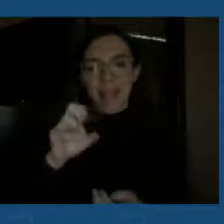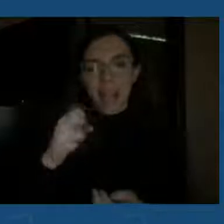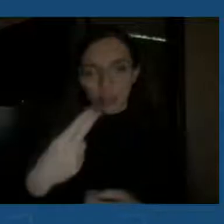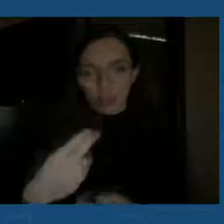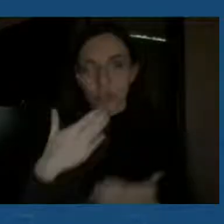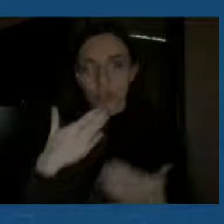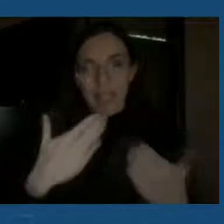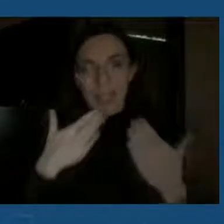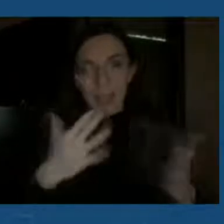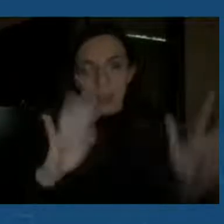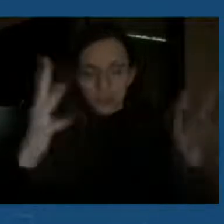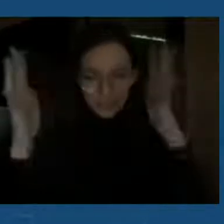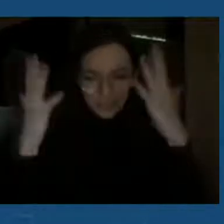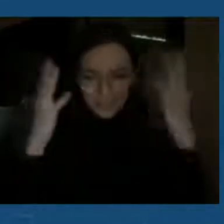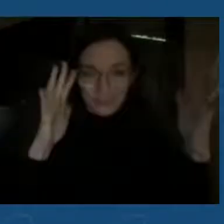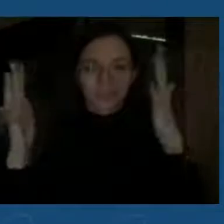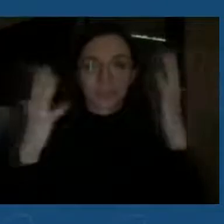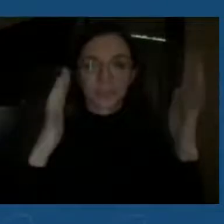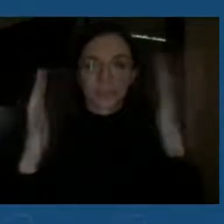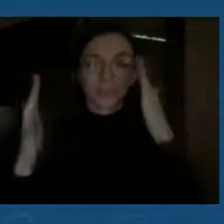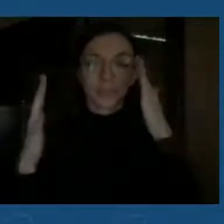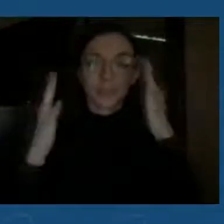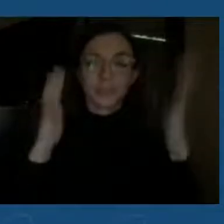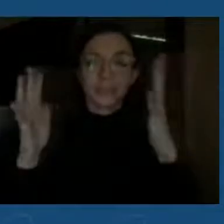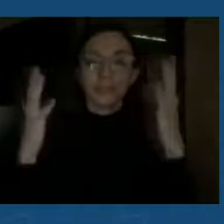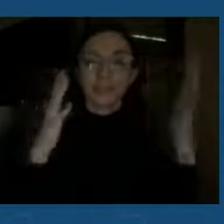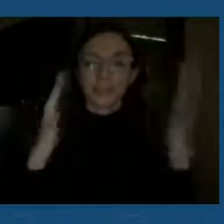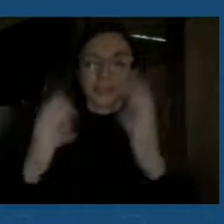what he has done here.